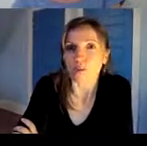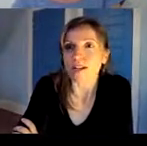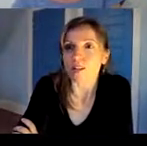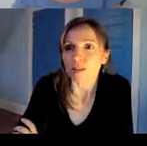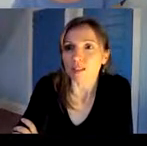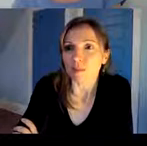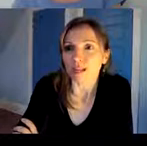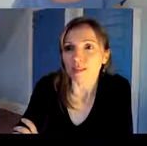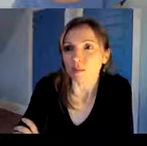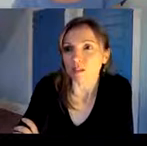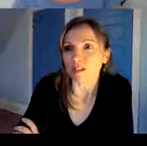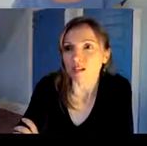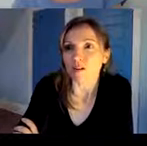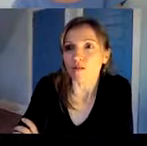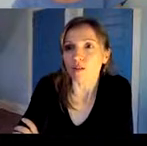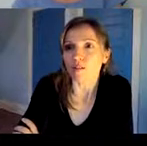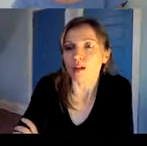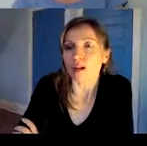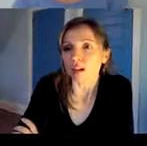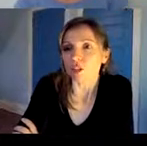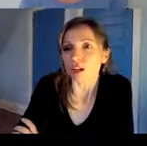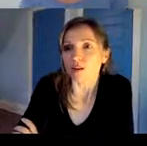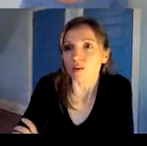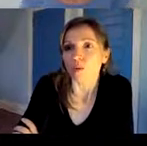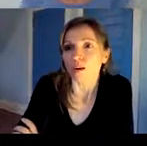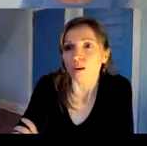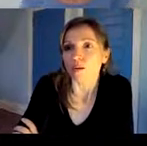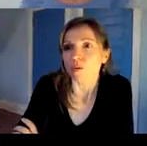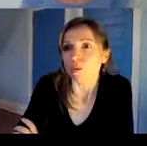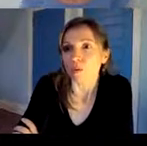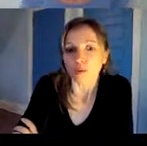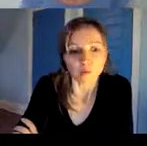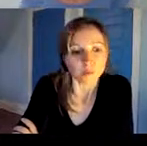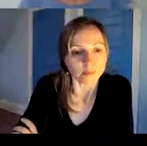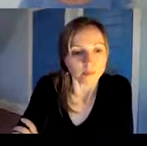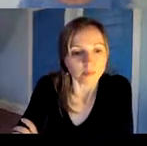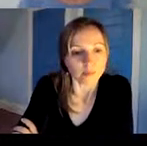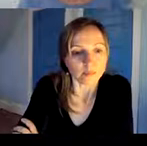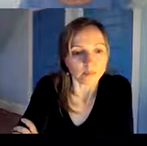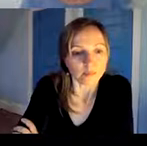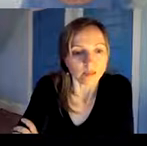So many of the invasive plants that we see here are from Asia or Northern Europe.